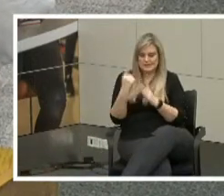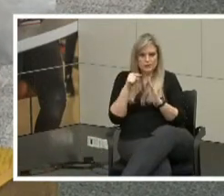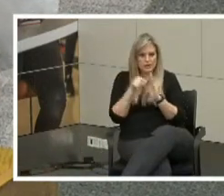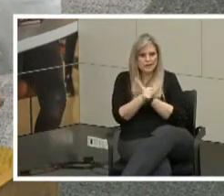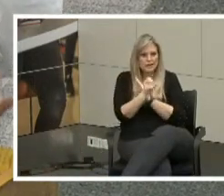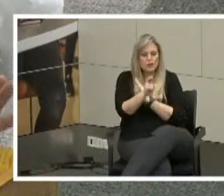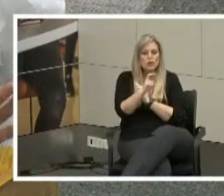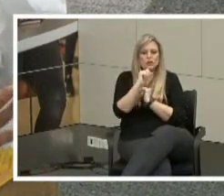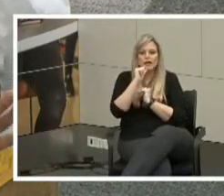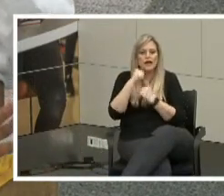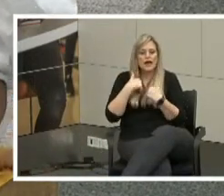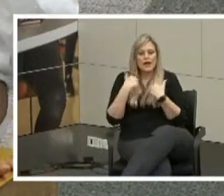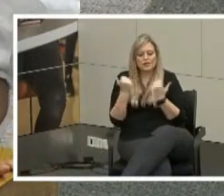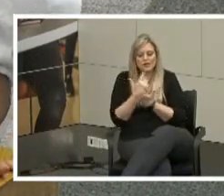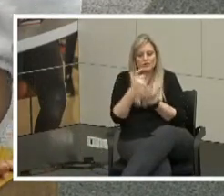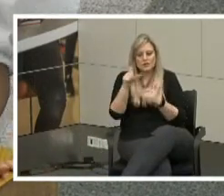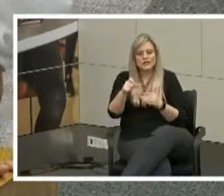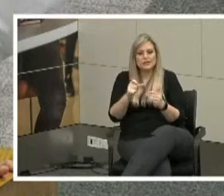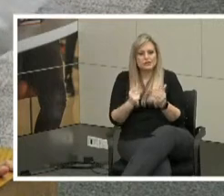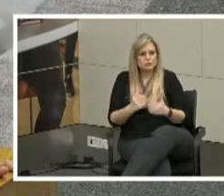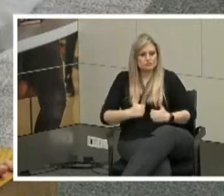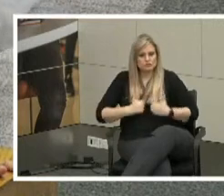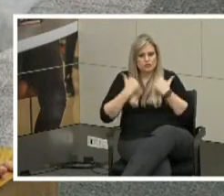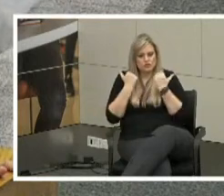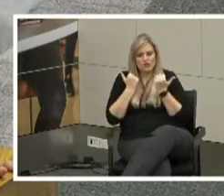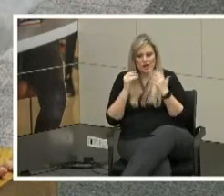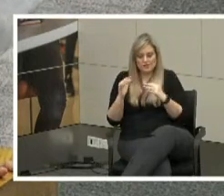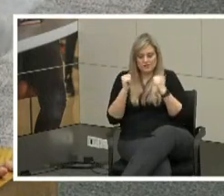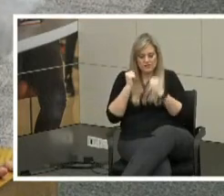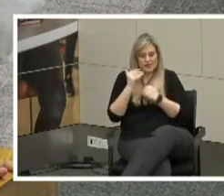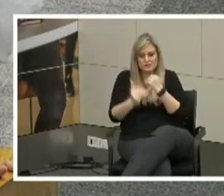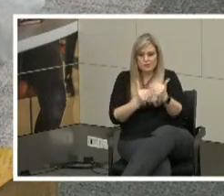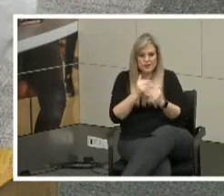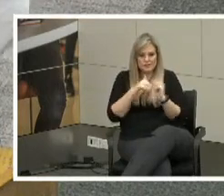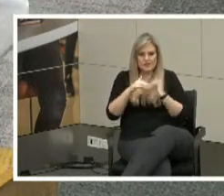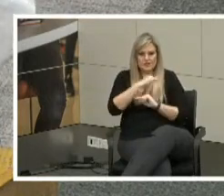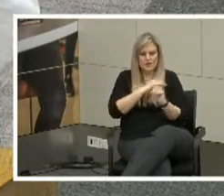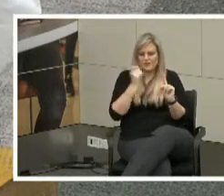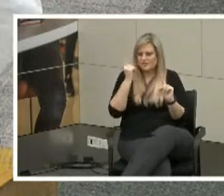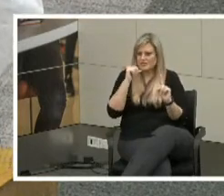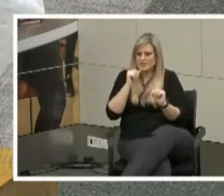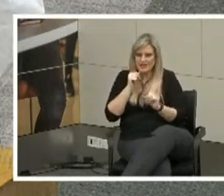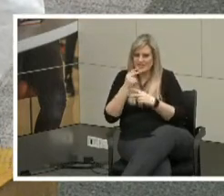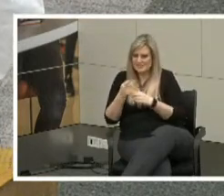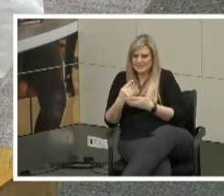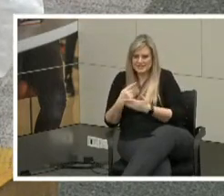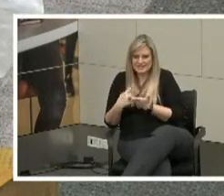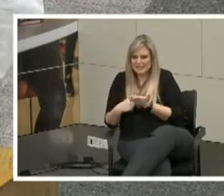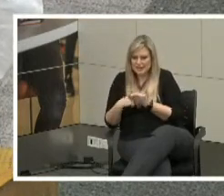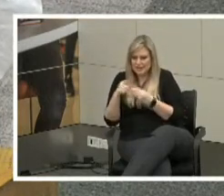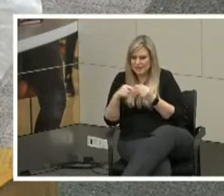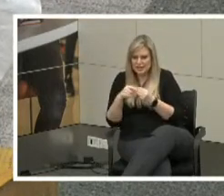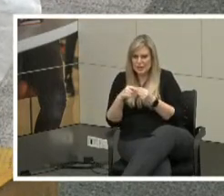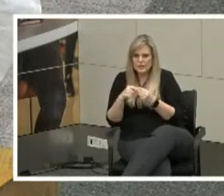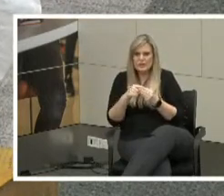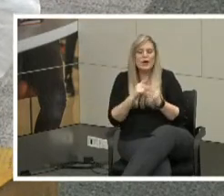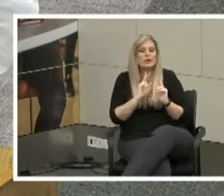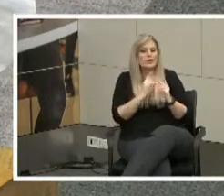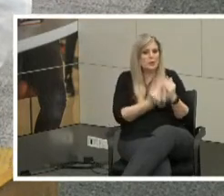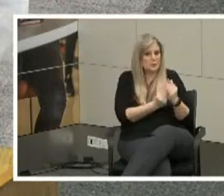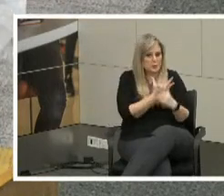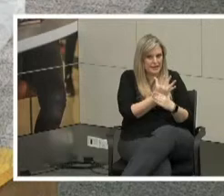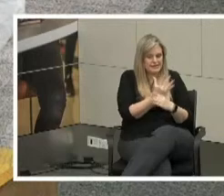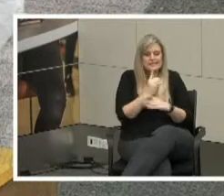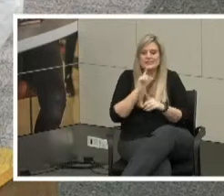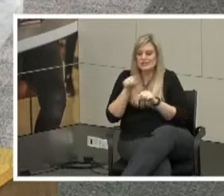to survive in a fast-paced environment the issue with this is you're not talking about parents you're referring to people no not people children the